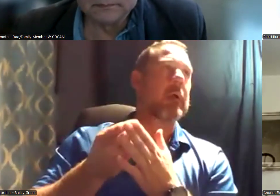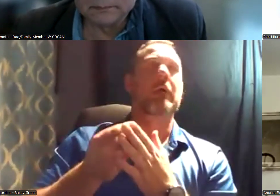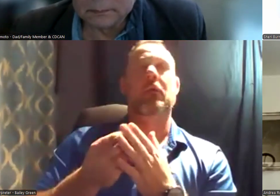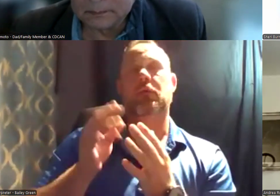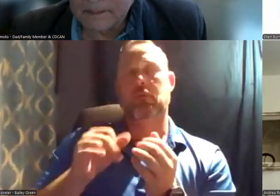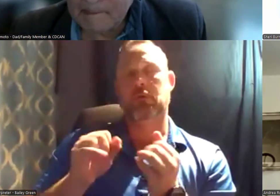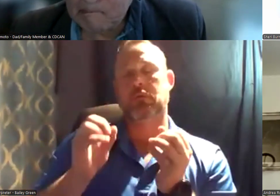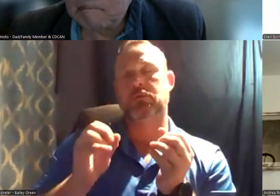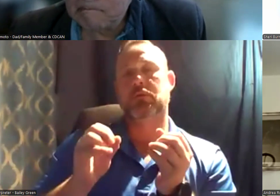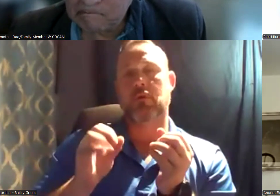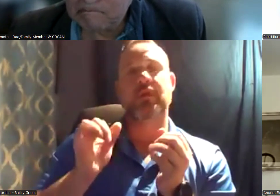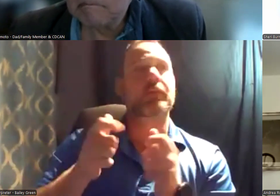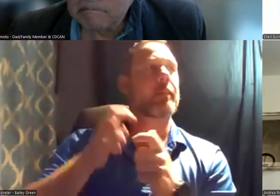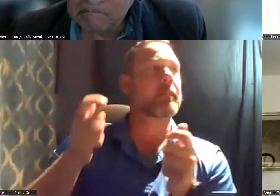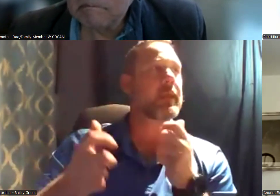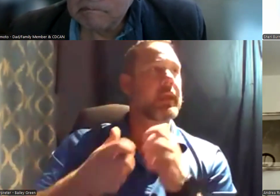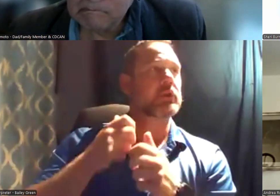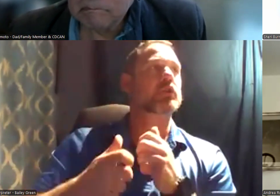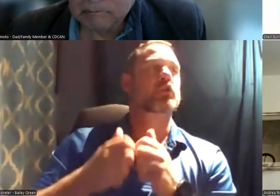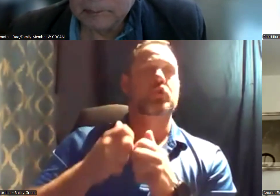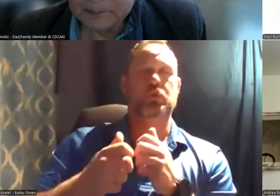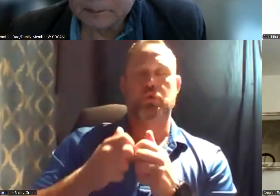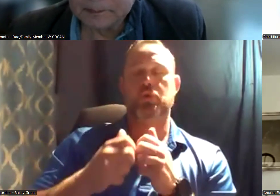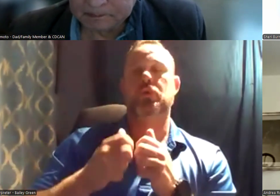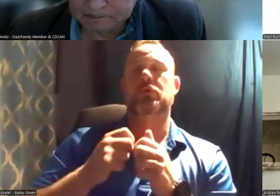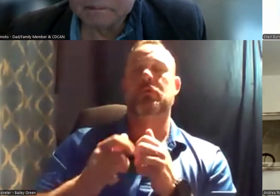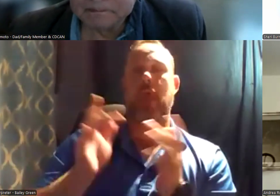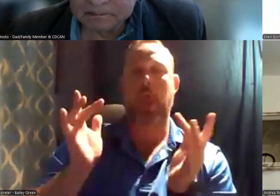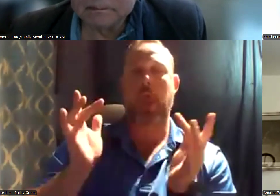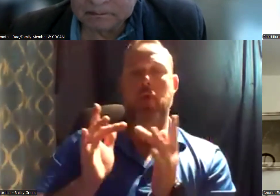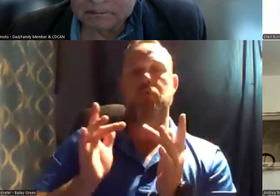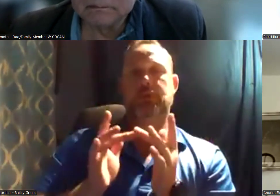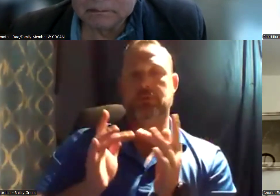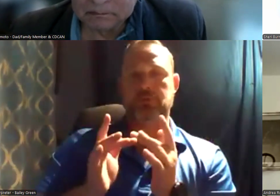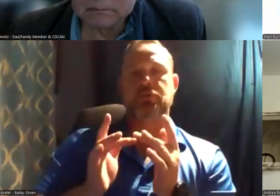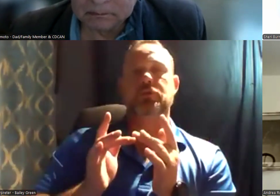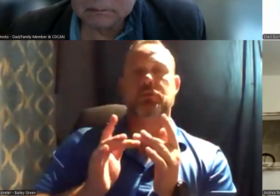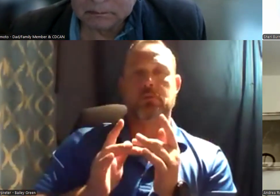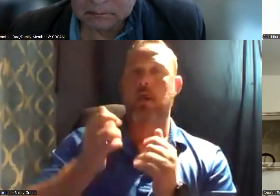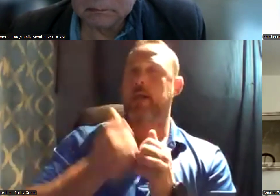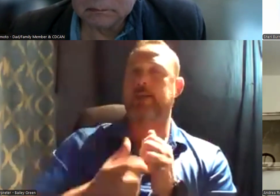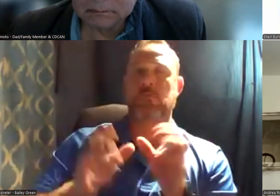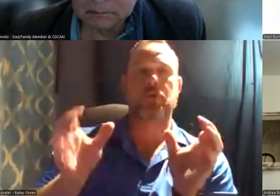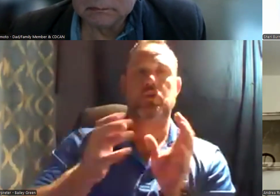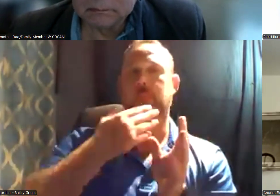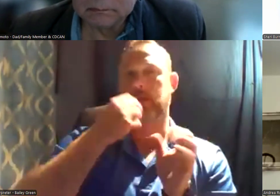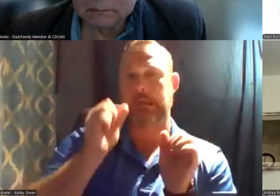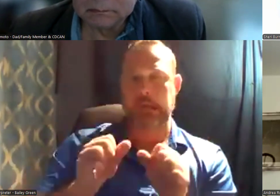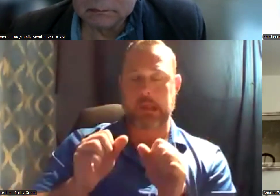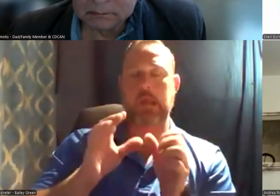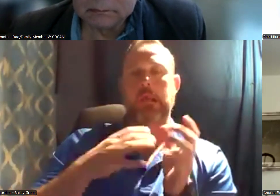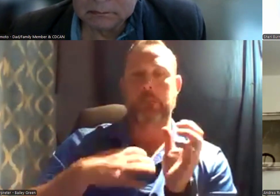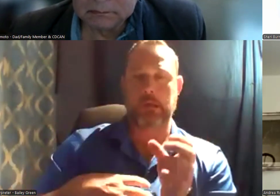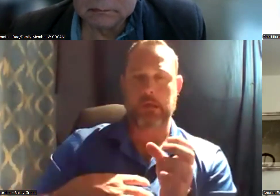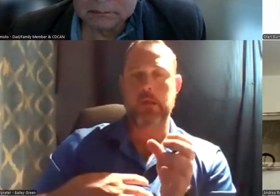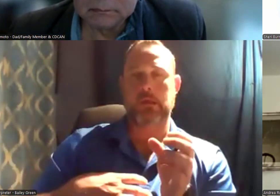that's the biggest issue is the outreach effort. But everybody's doing the best they can on these committees.